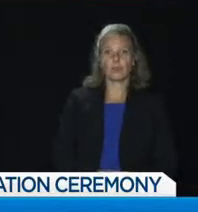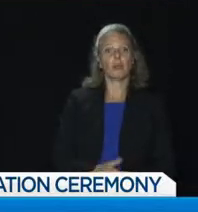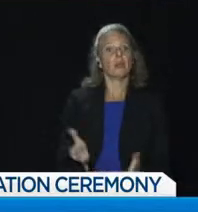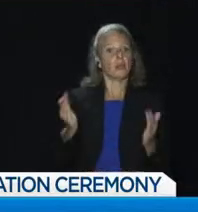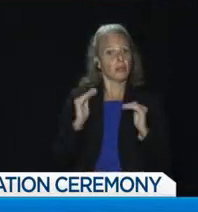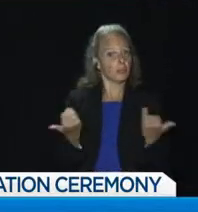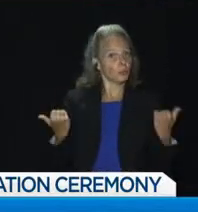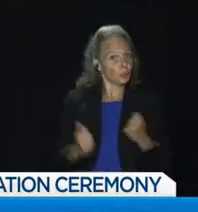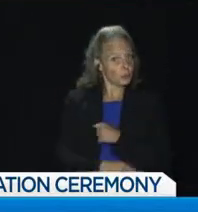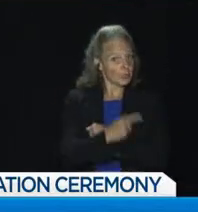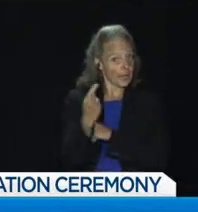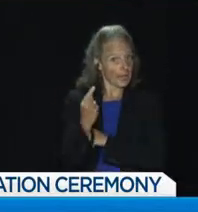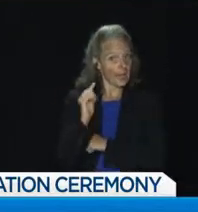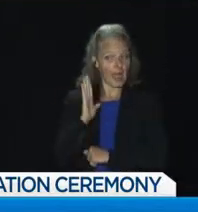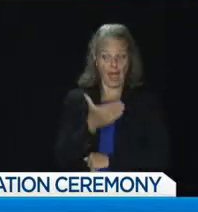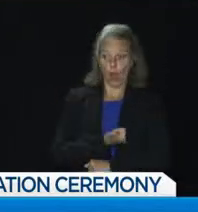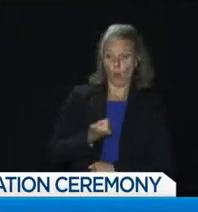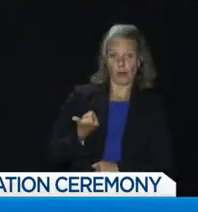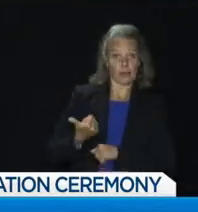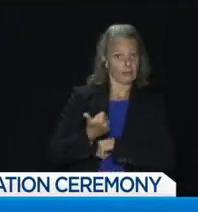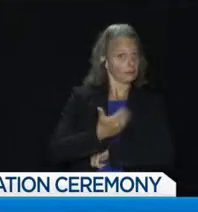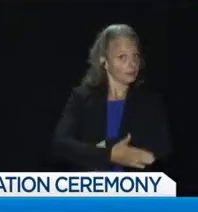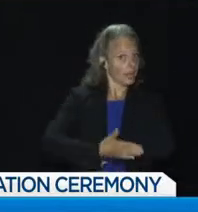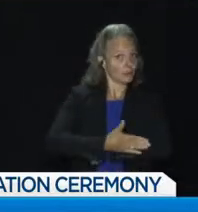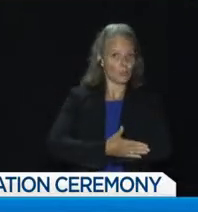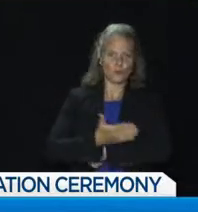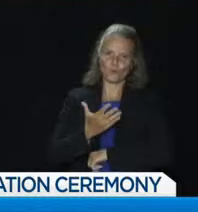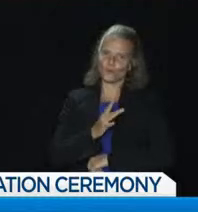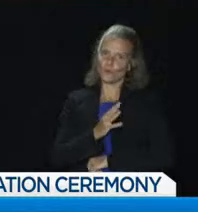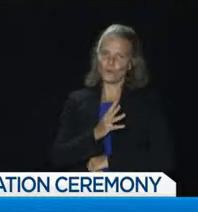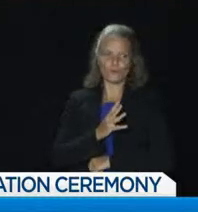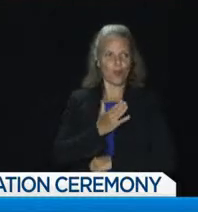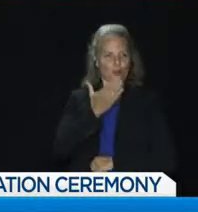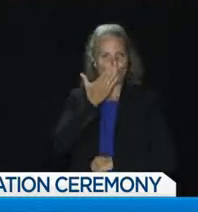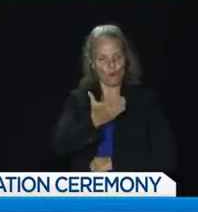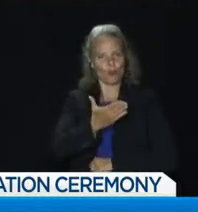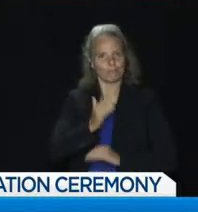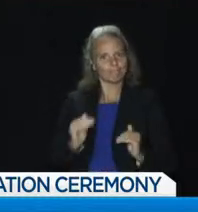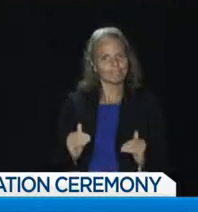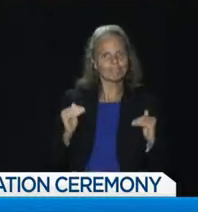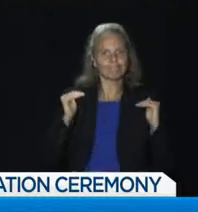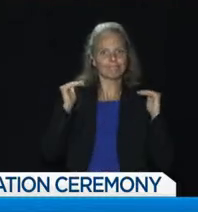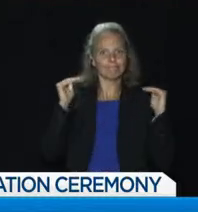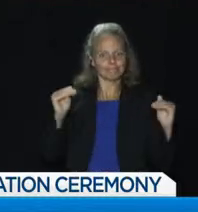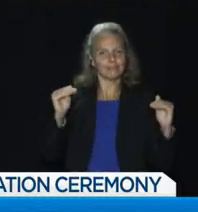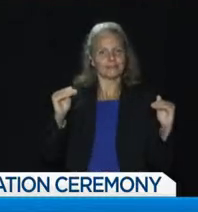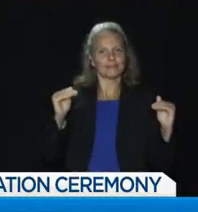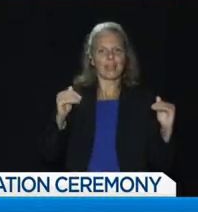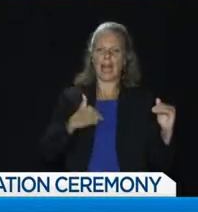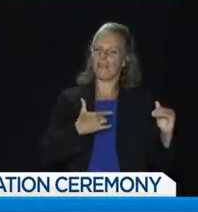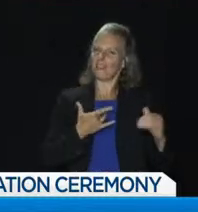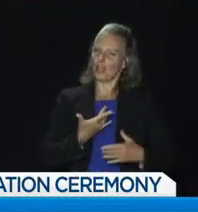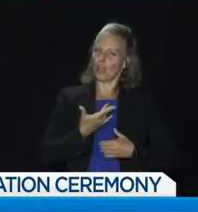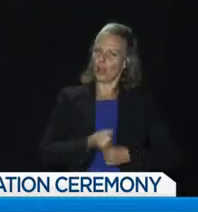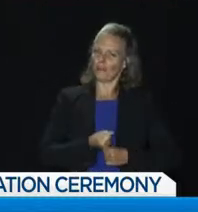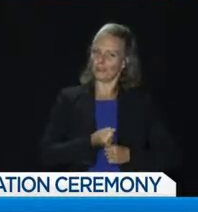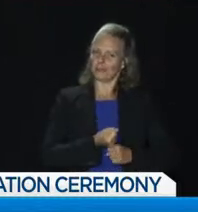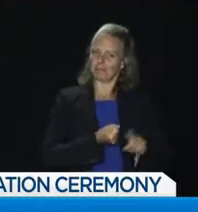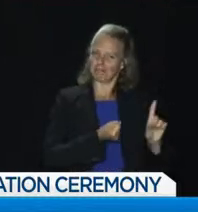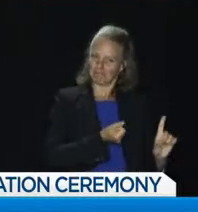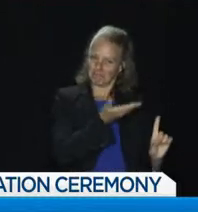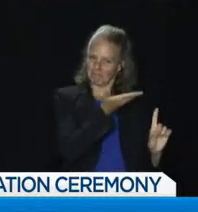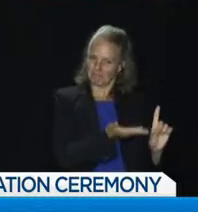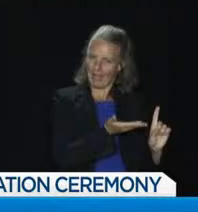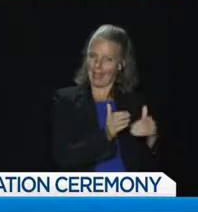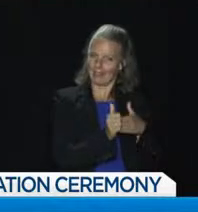step, I am certain that we have gained a leader who will ensure that the changes that we see are built